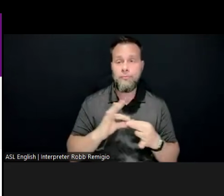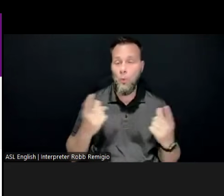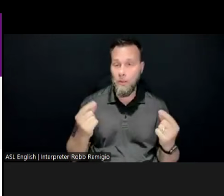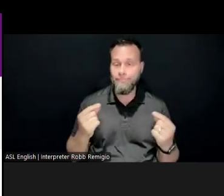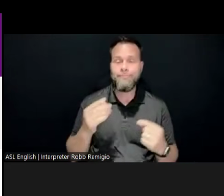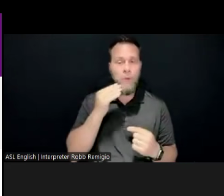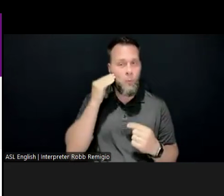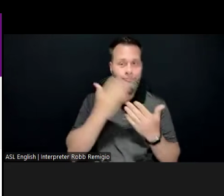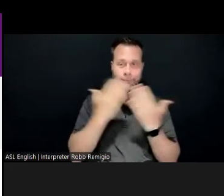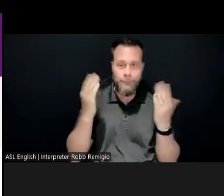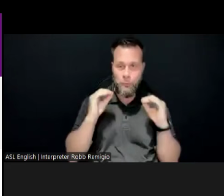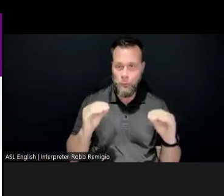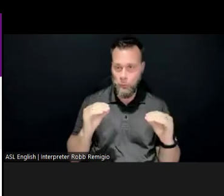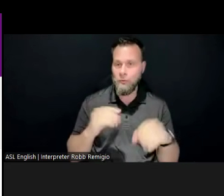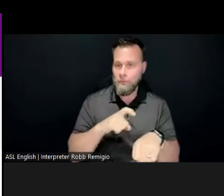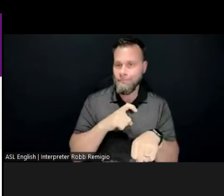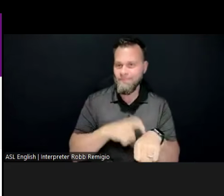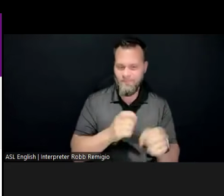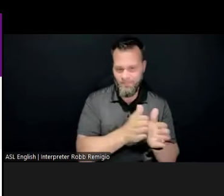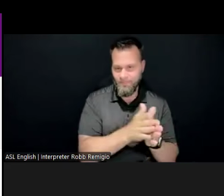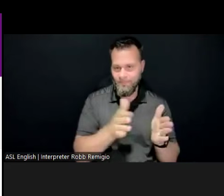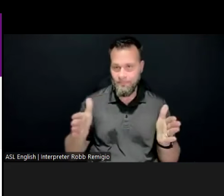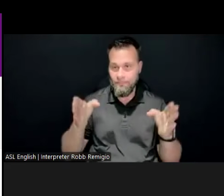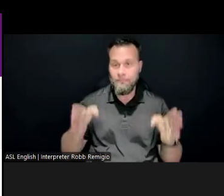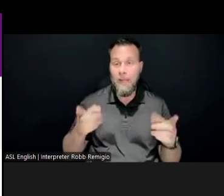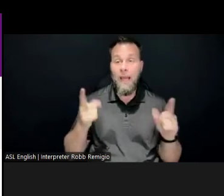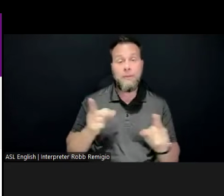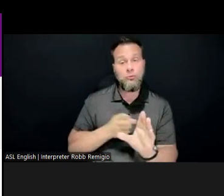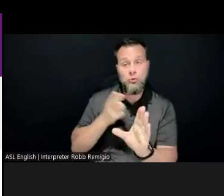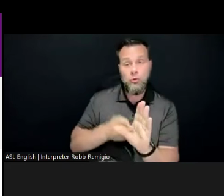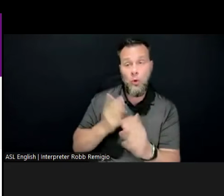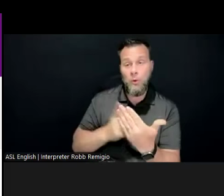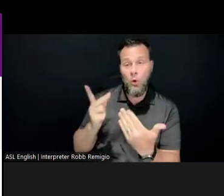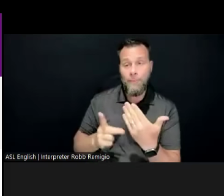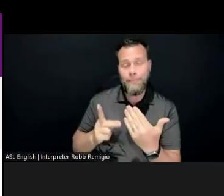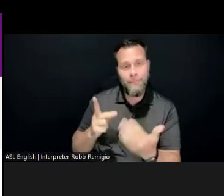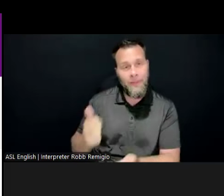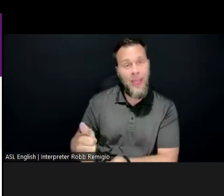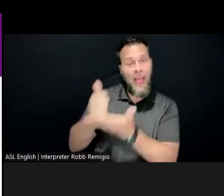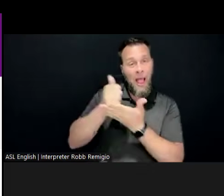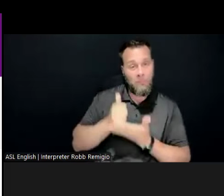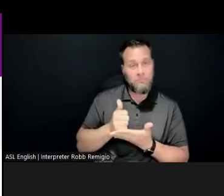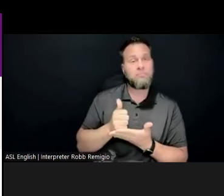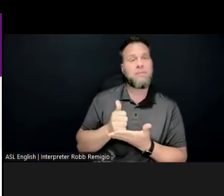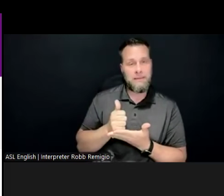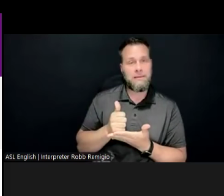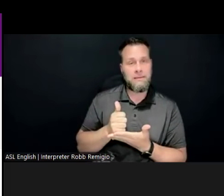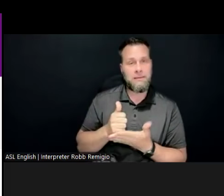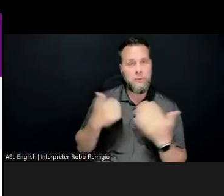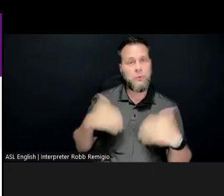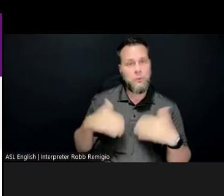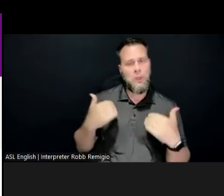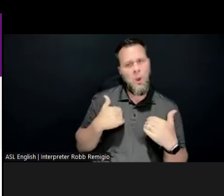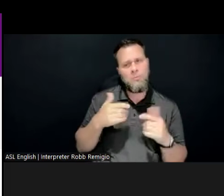for a while. I ended up joining a program and basically they help be homeless youth. A lot of those youth were in foster